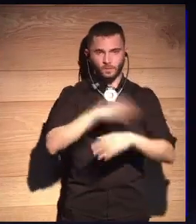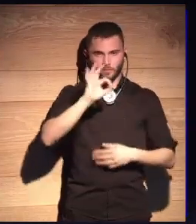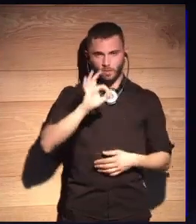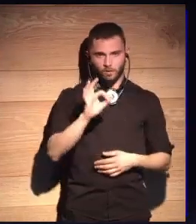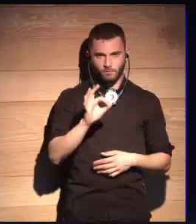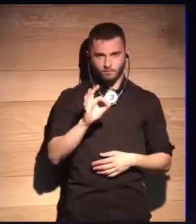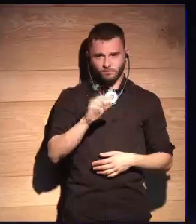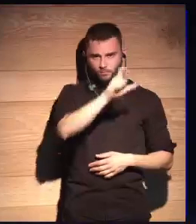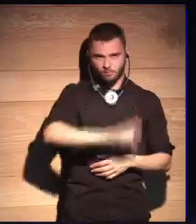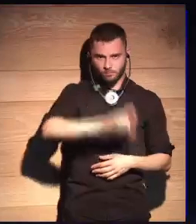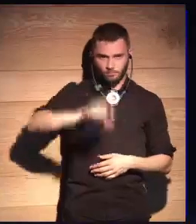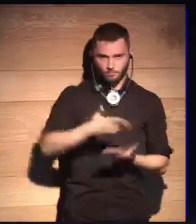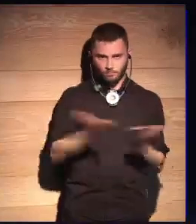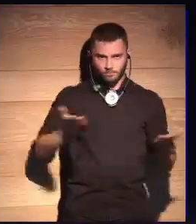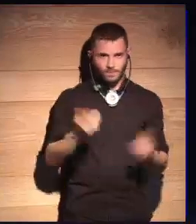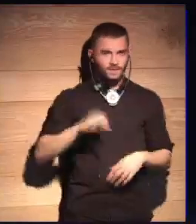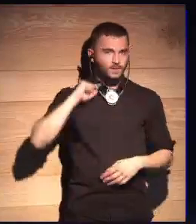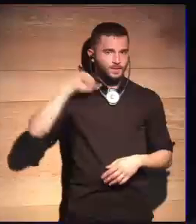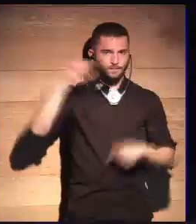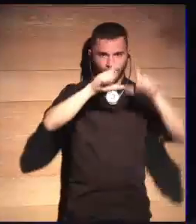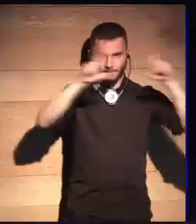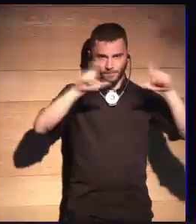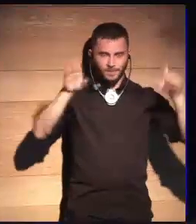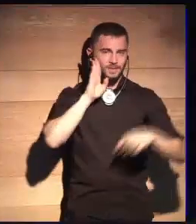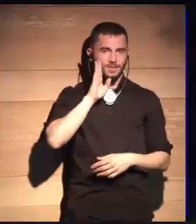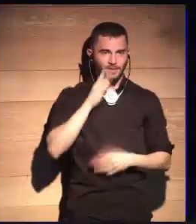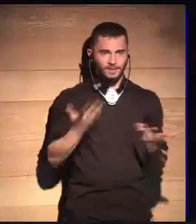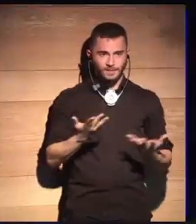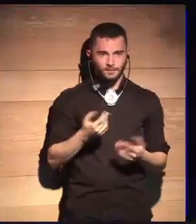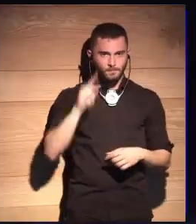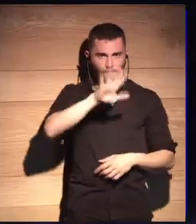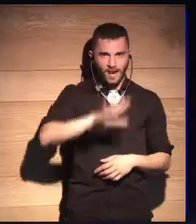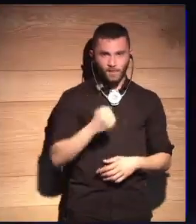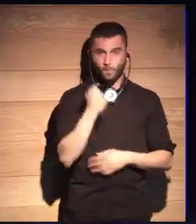time that from governments to individuals we depend